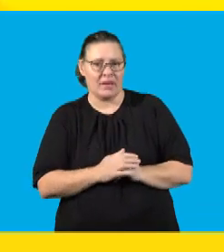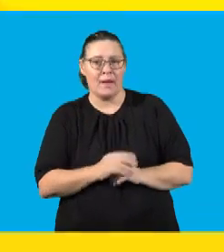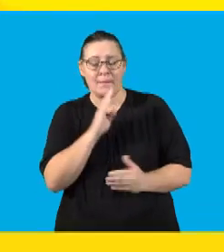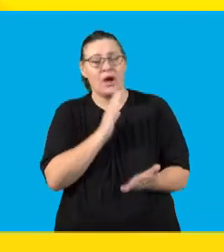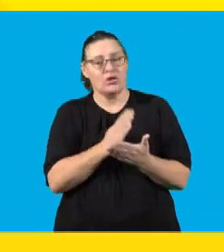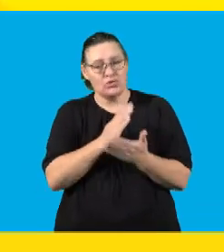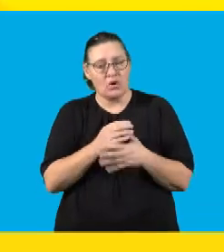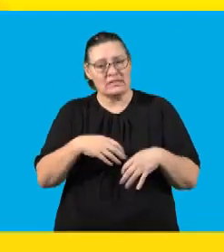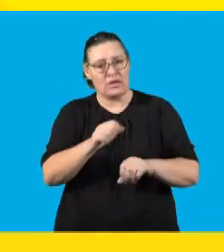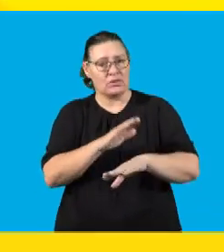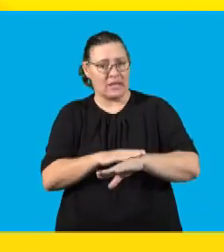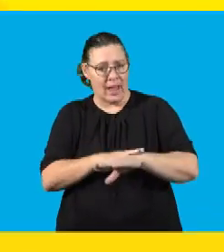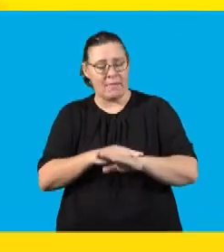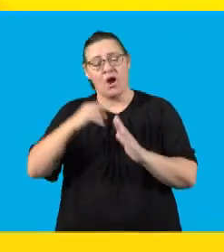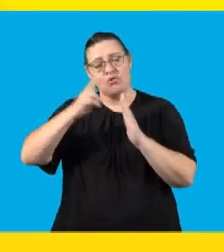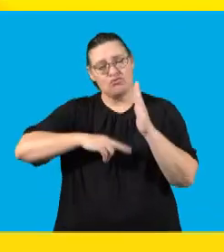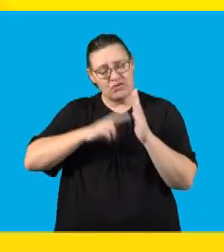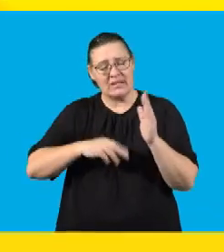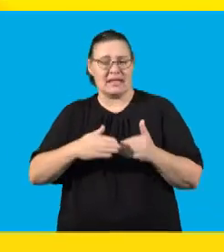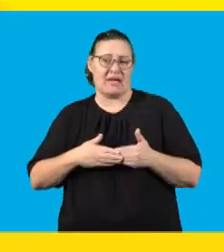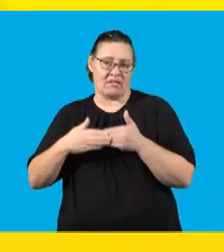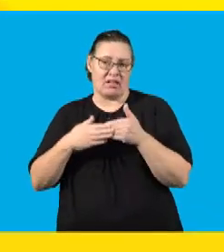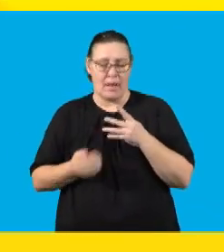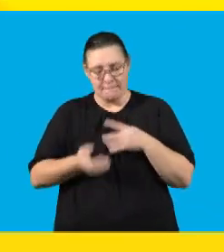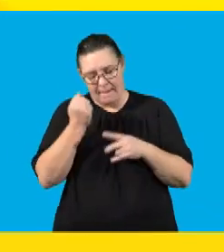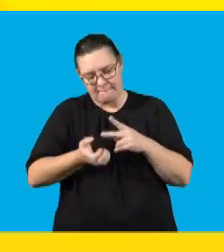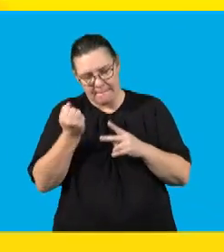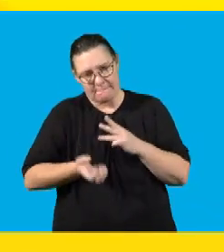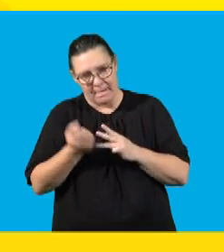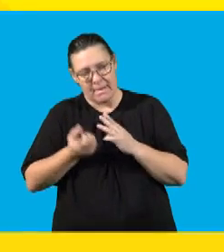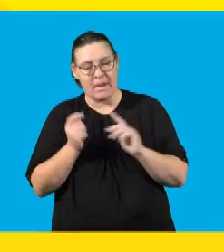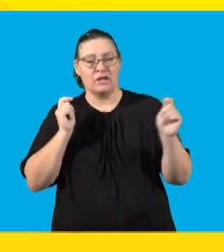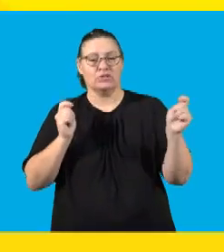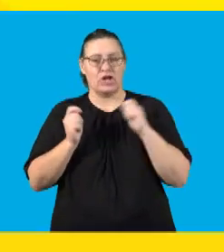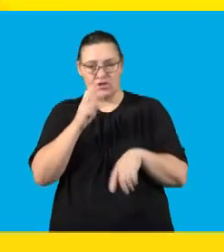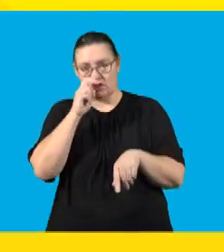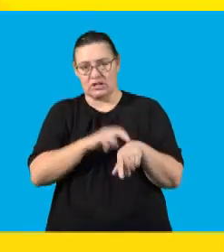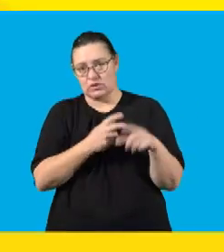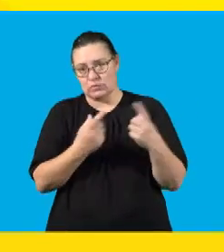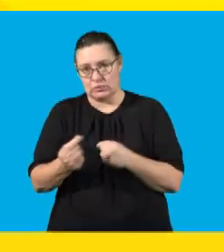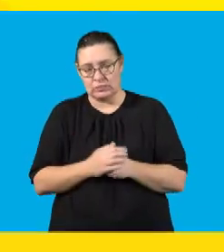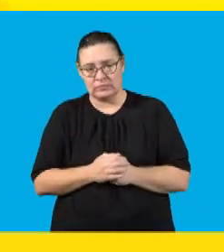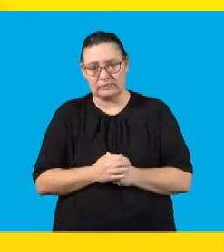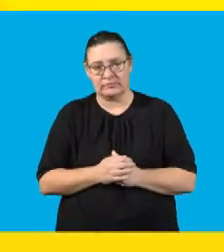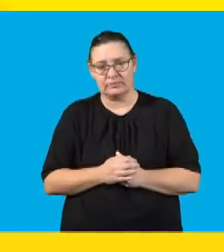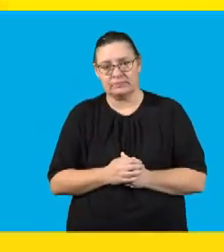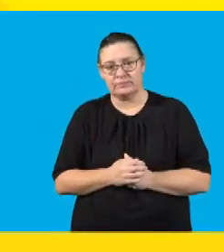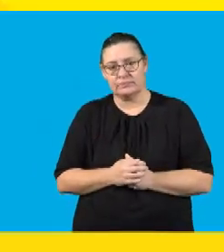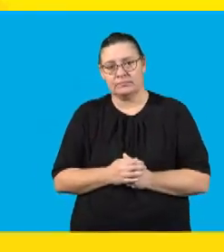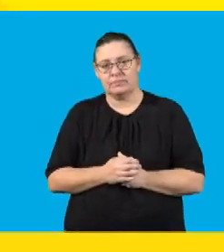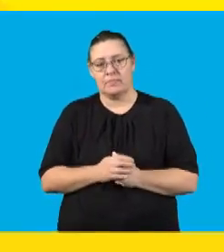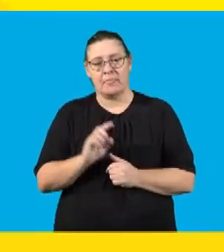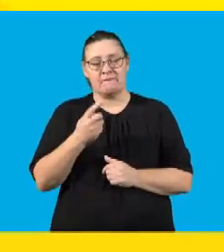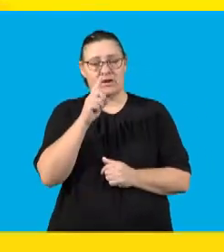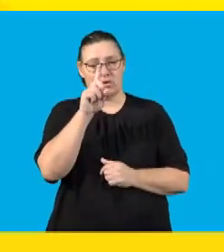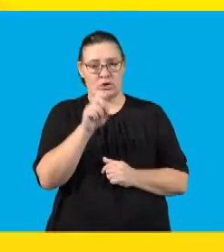Make sure that you take your time and read carefully to find all of the errors and make the changes that you need to do. So